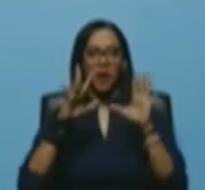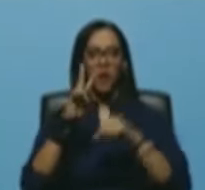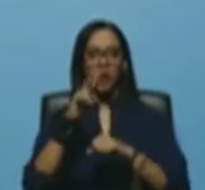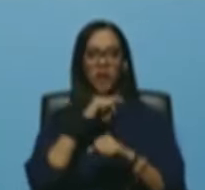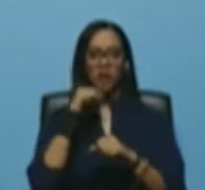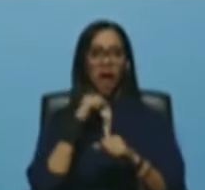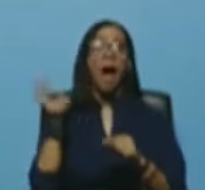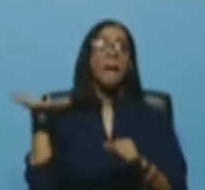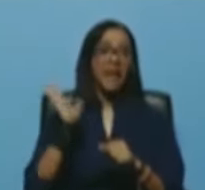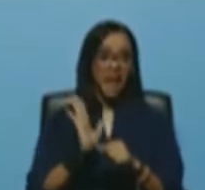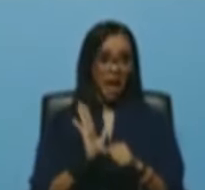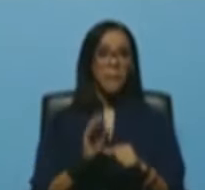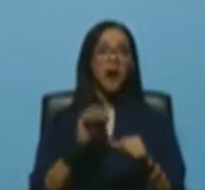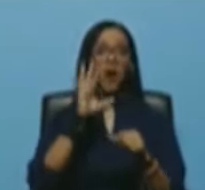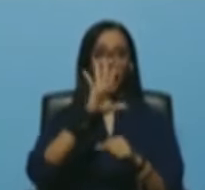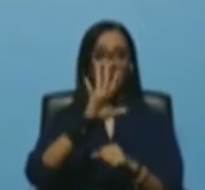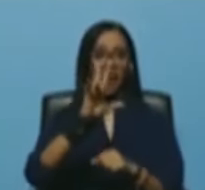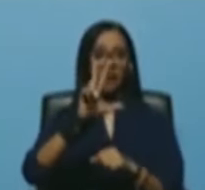and